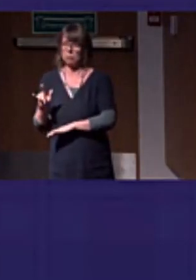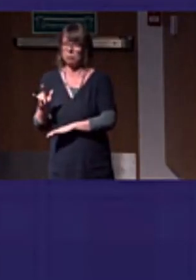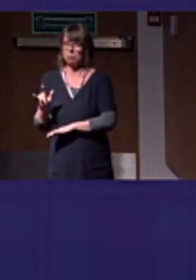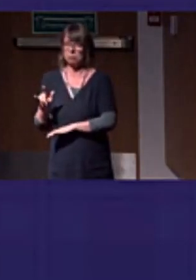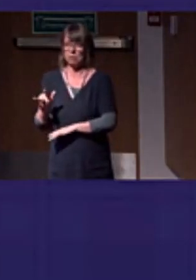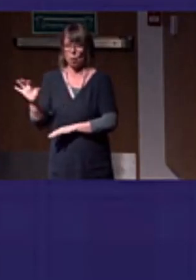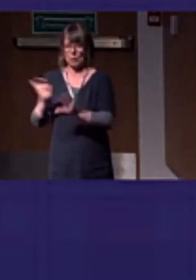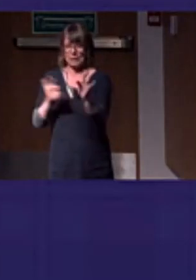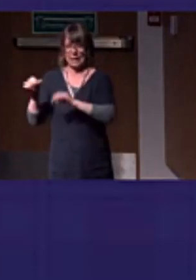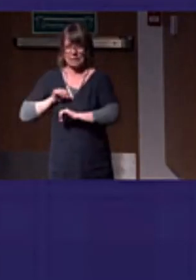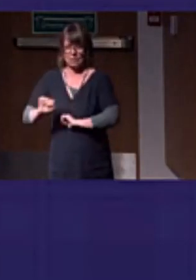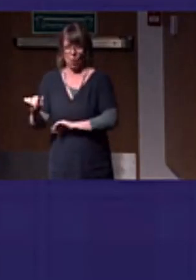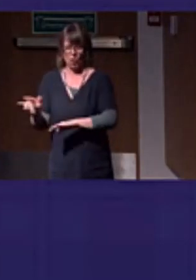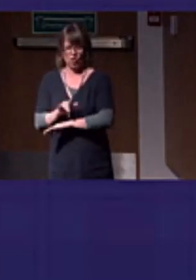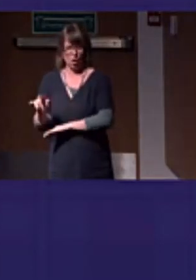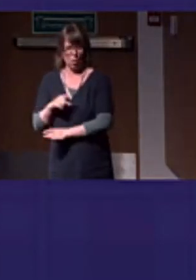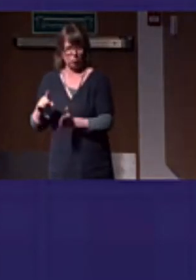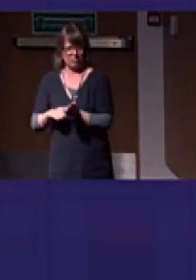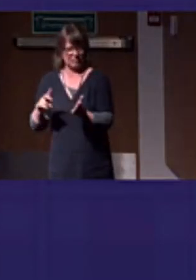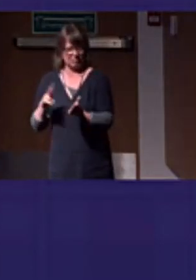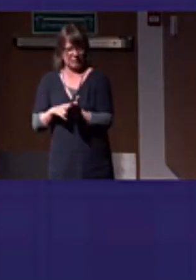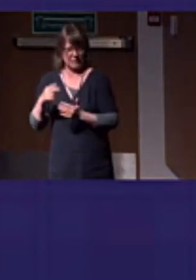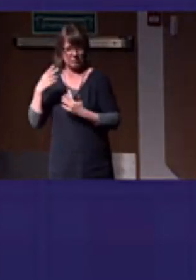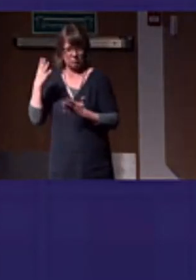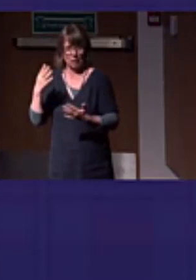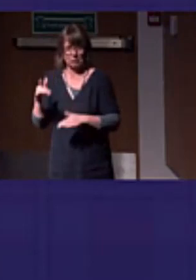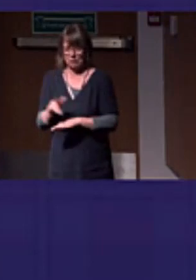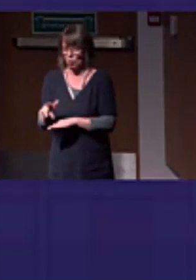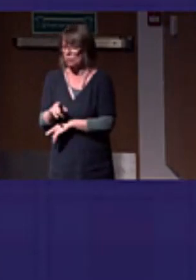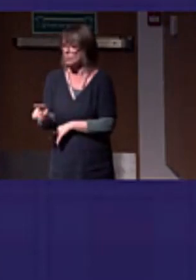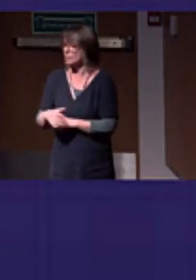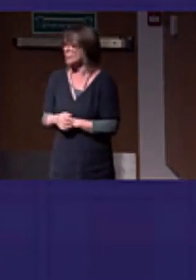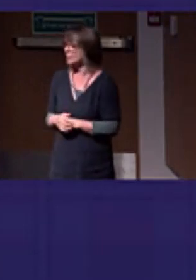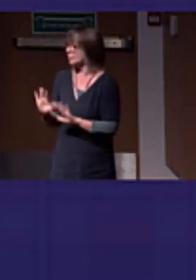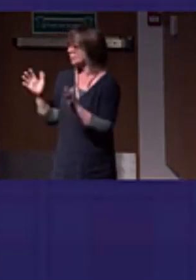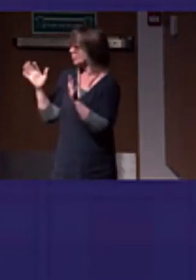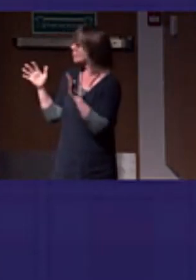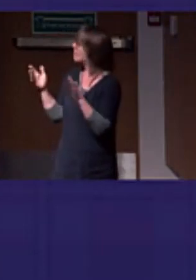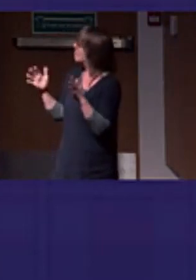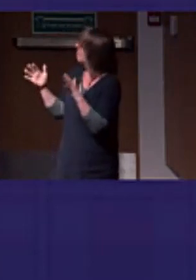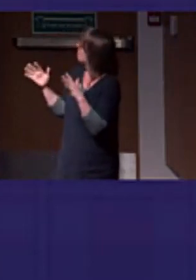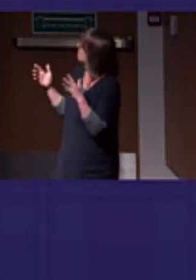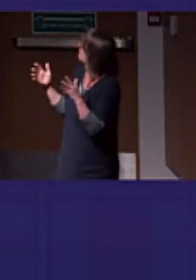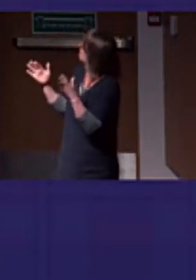So thank you, April, so much.